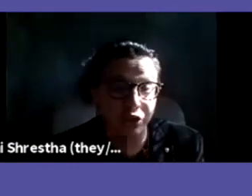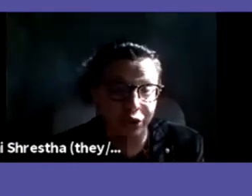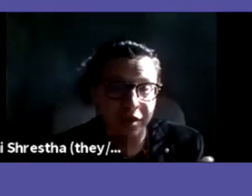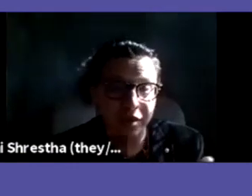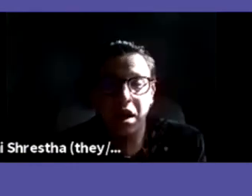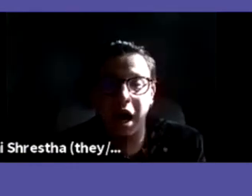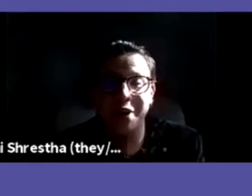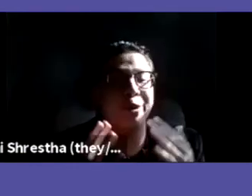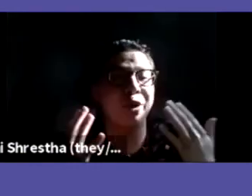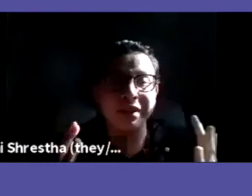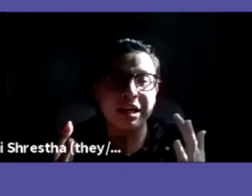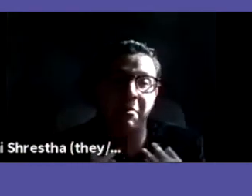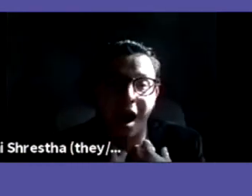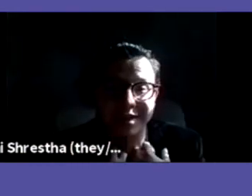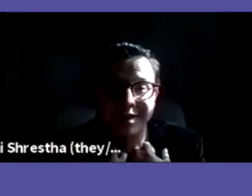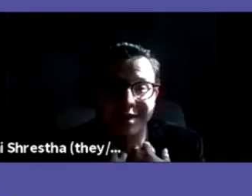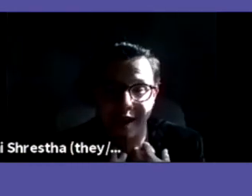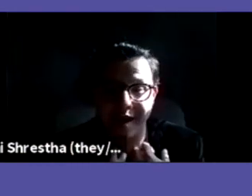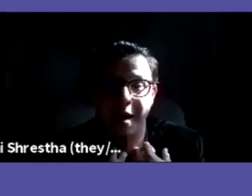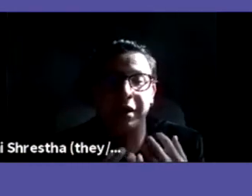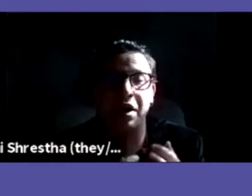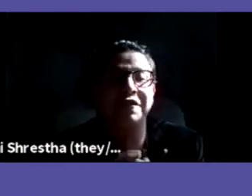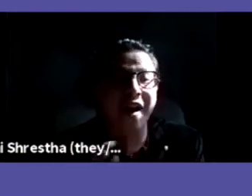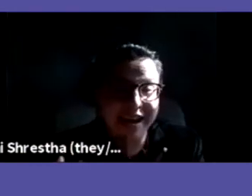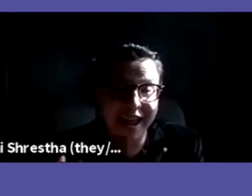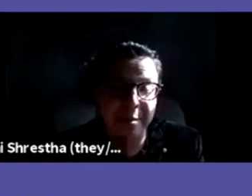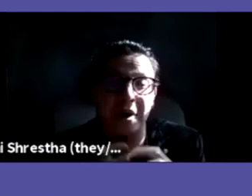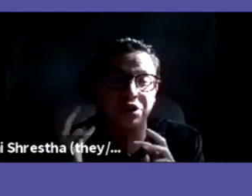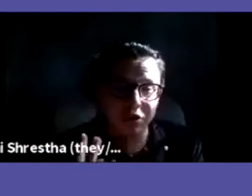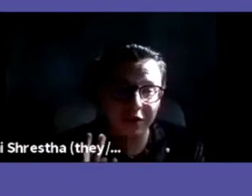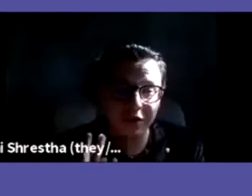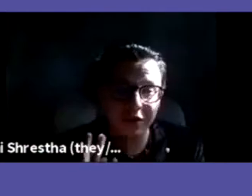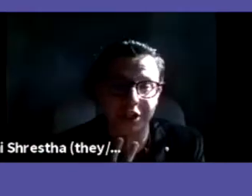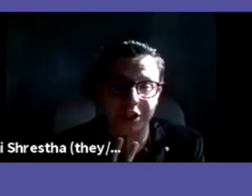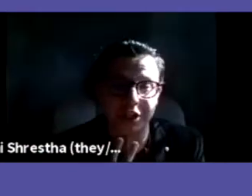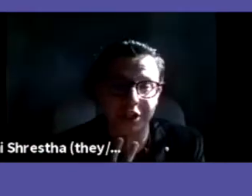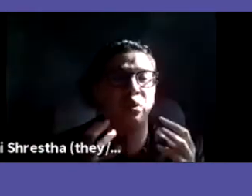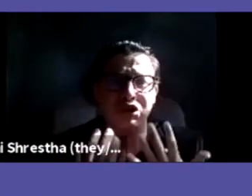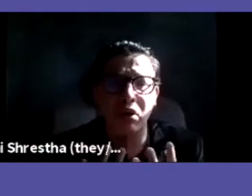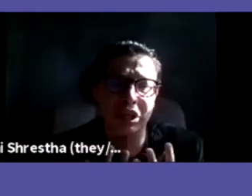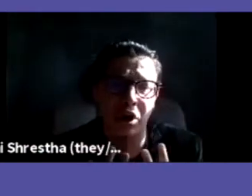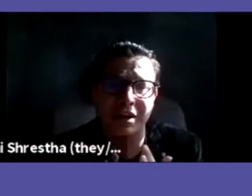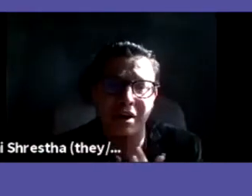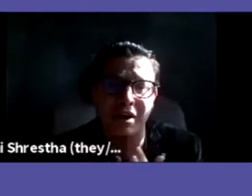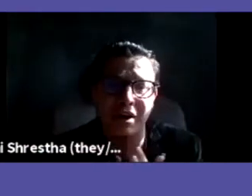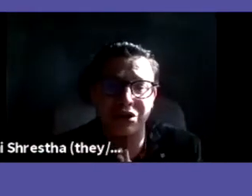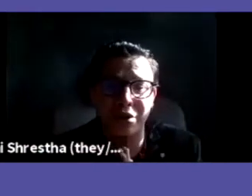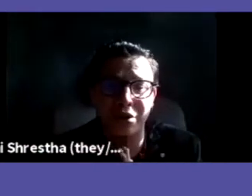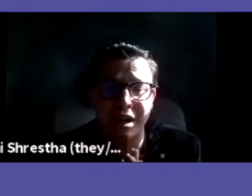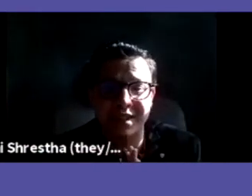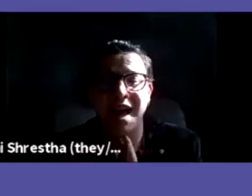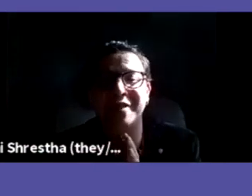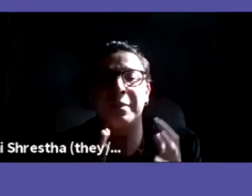see you. You'll only hear from us today, but on Friday, part 2 of this workshop, which I totally hope that y'all join